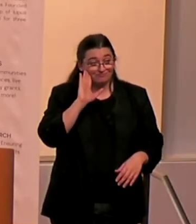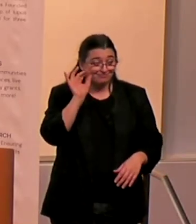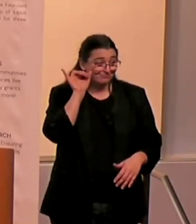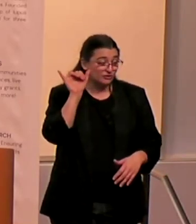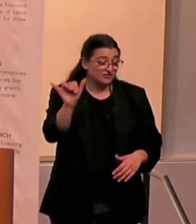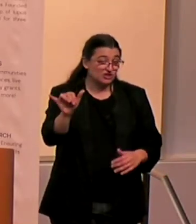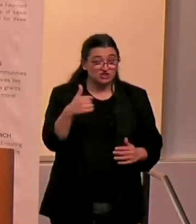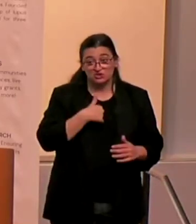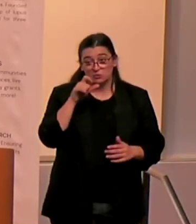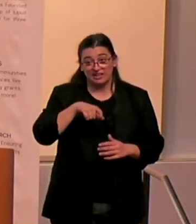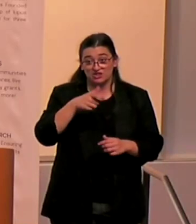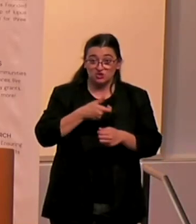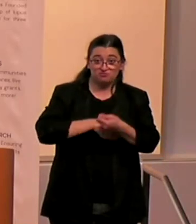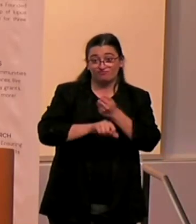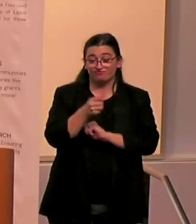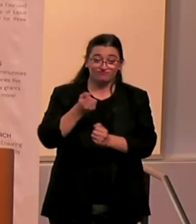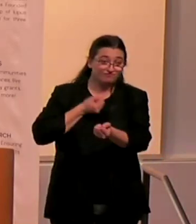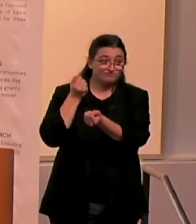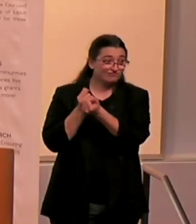again in a different